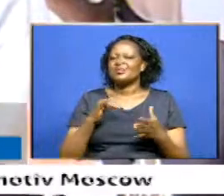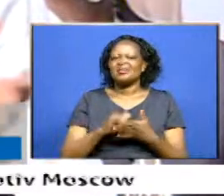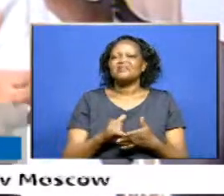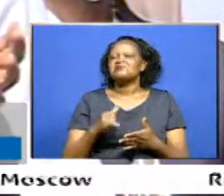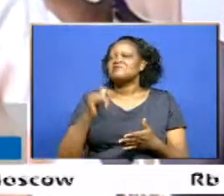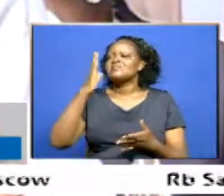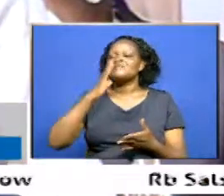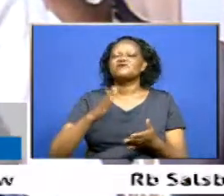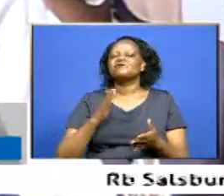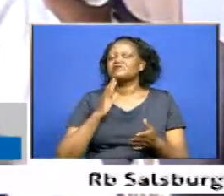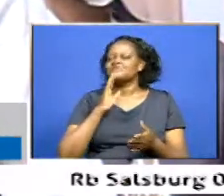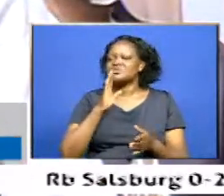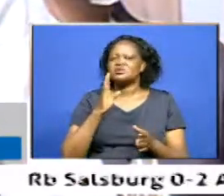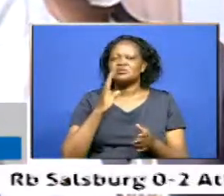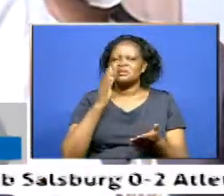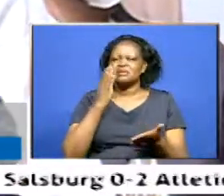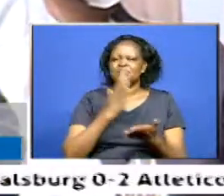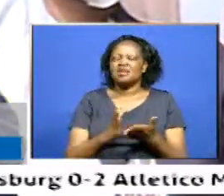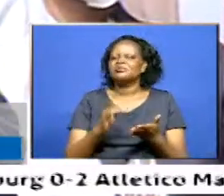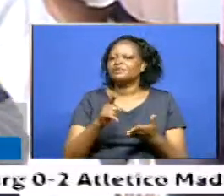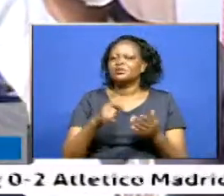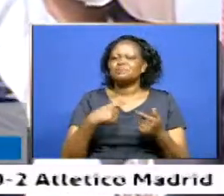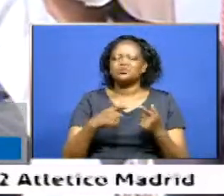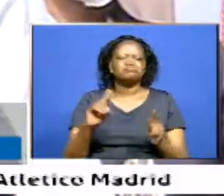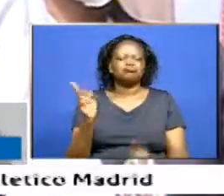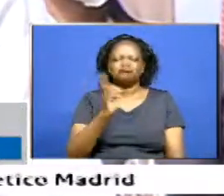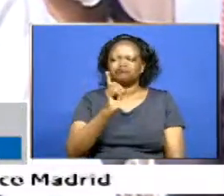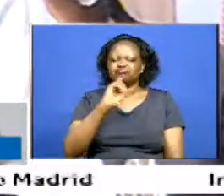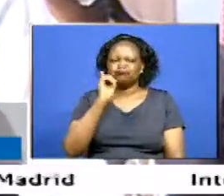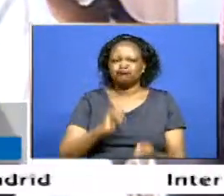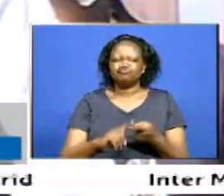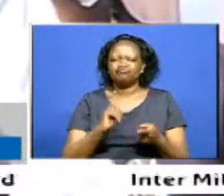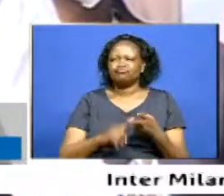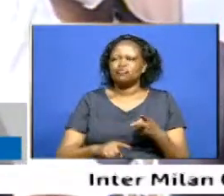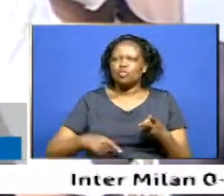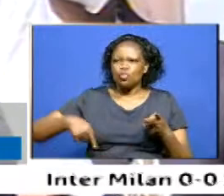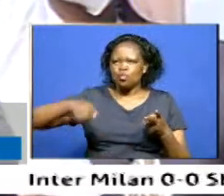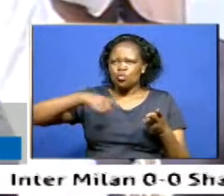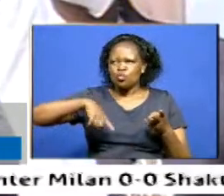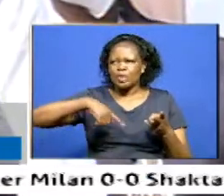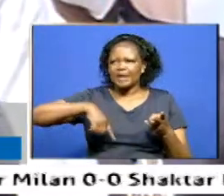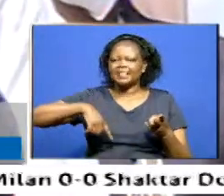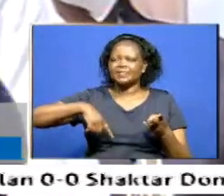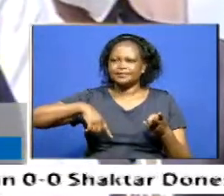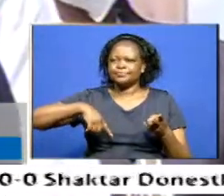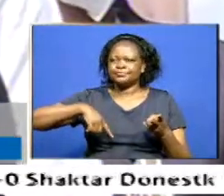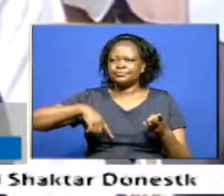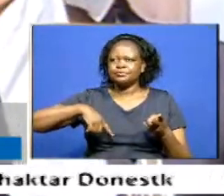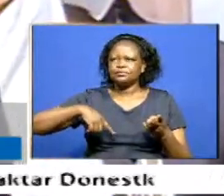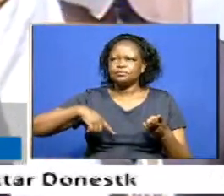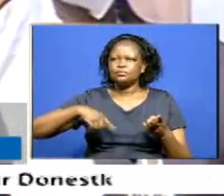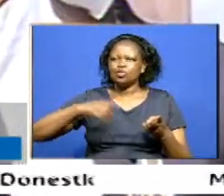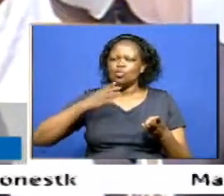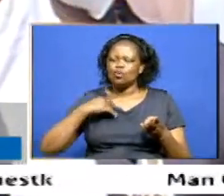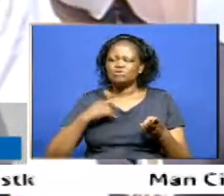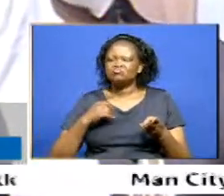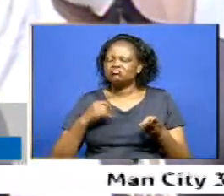never been part and parcel of this process. Secondly, sisi hatutaki mtihani ya